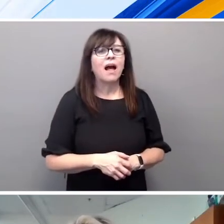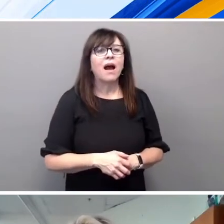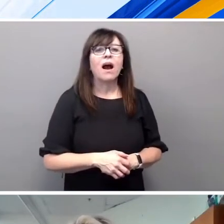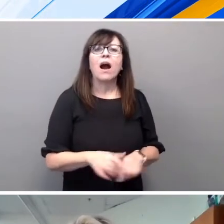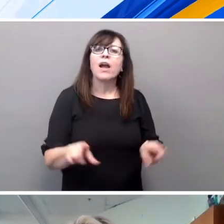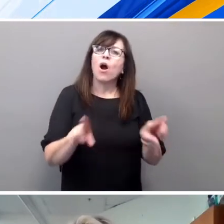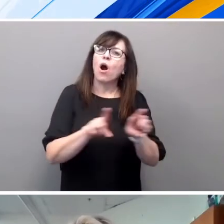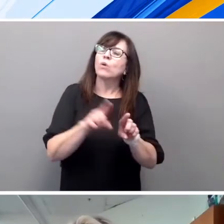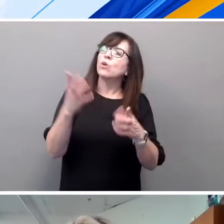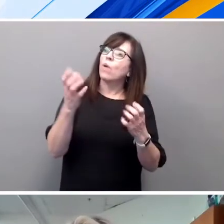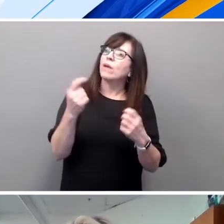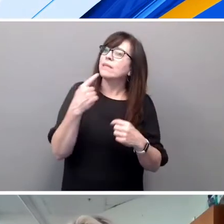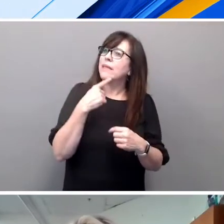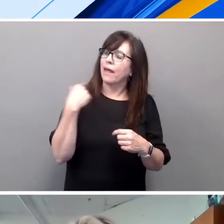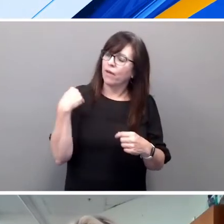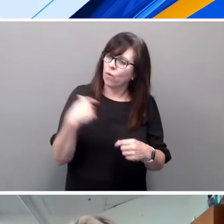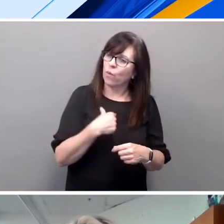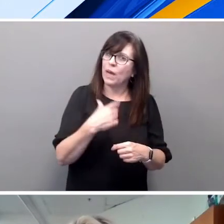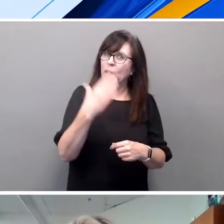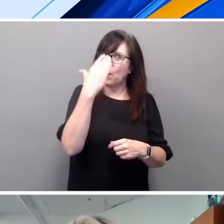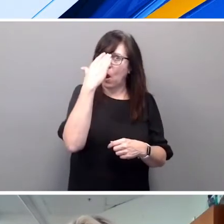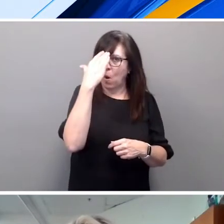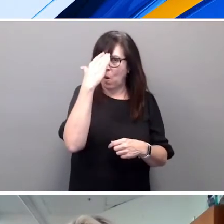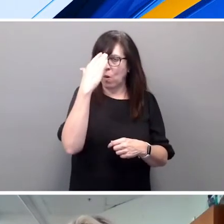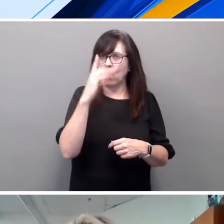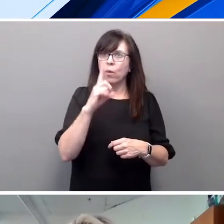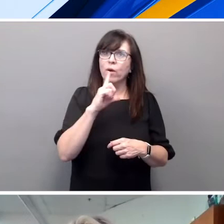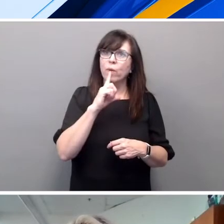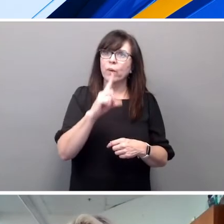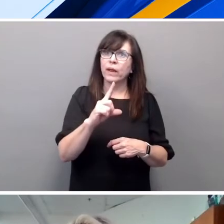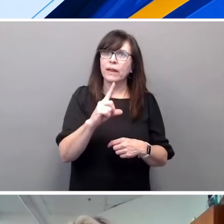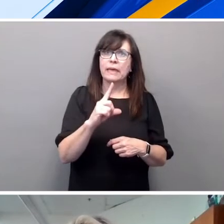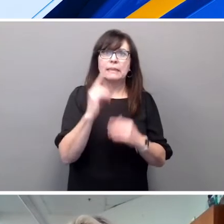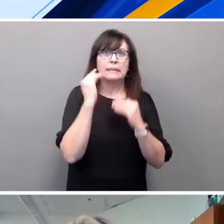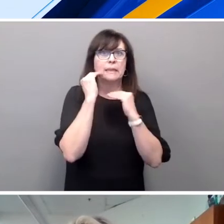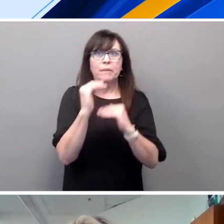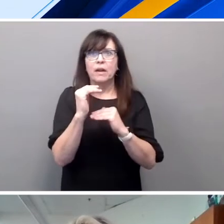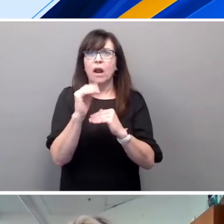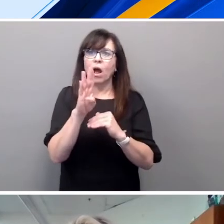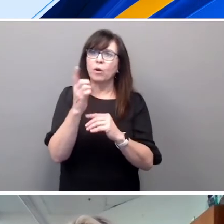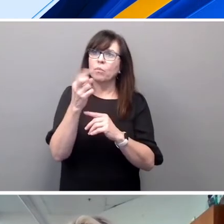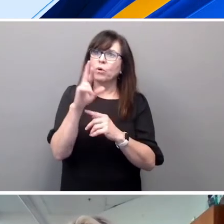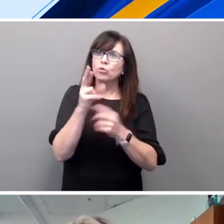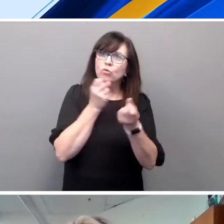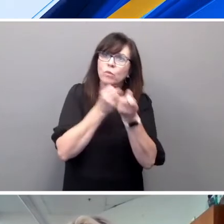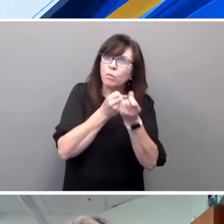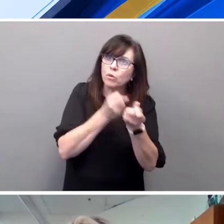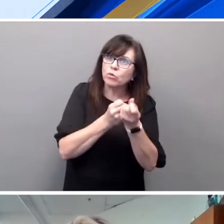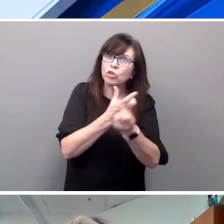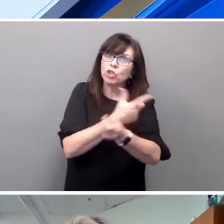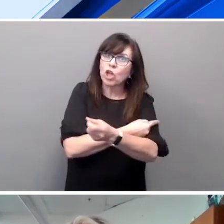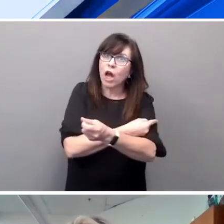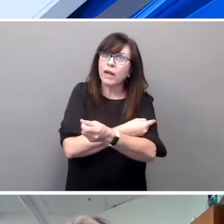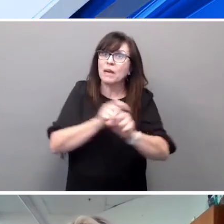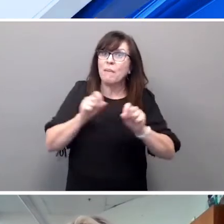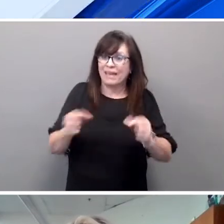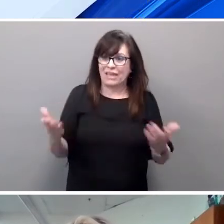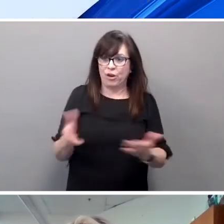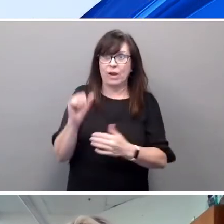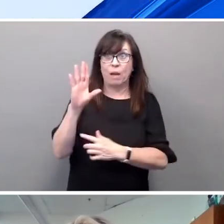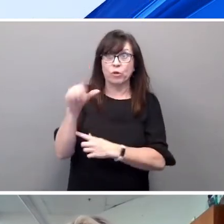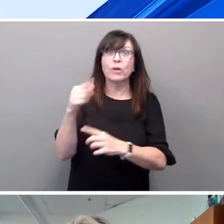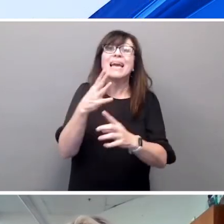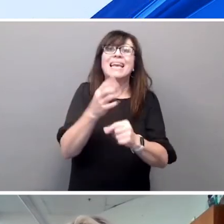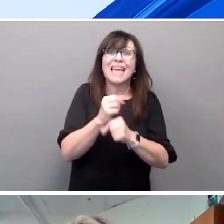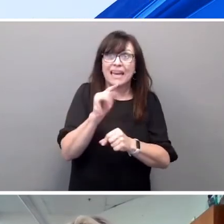we know that we're tight on booster capacity in Albuquerque. Get the booster,